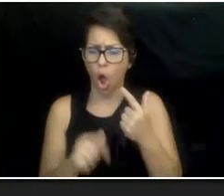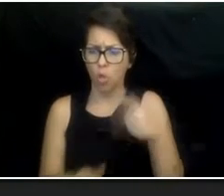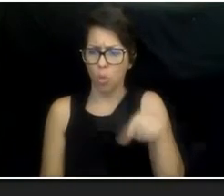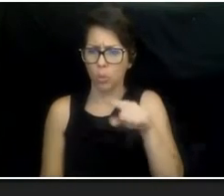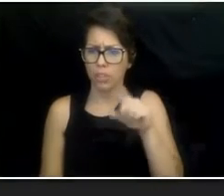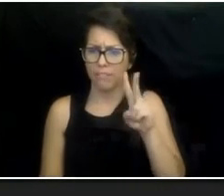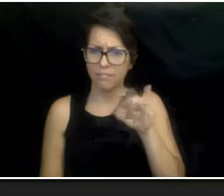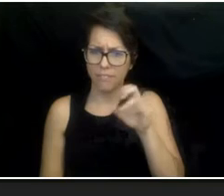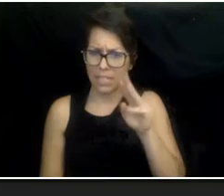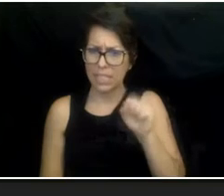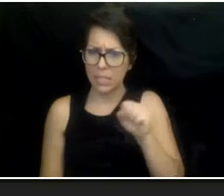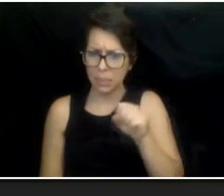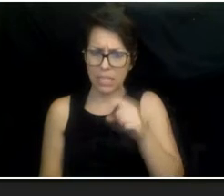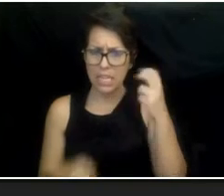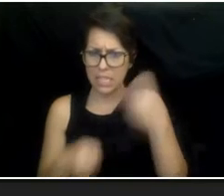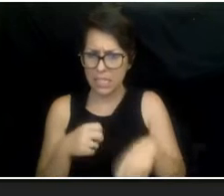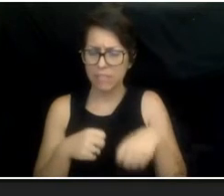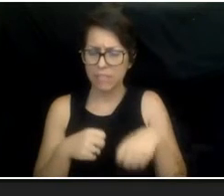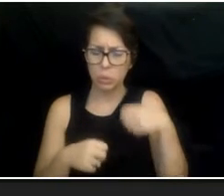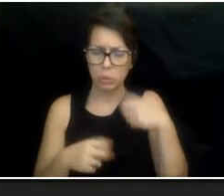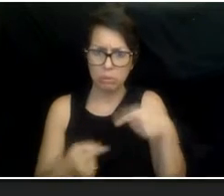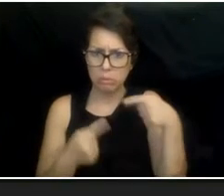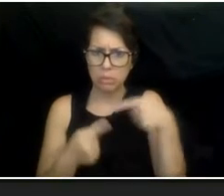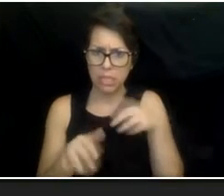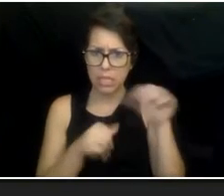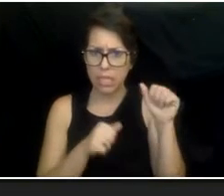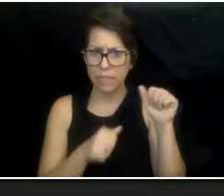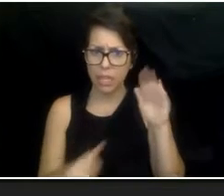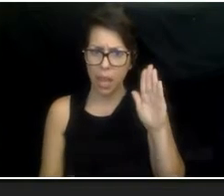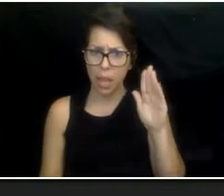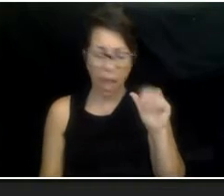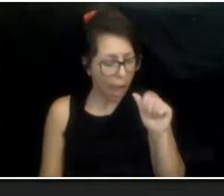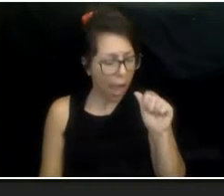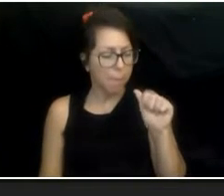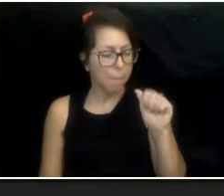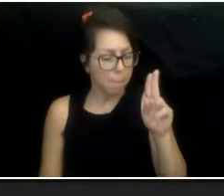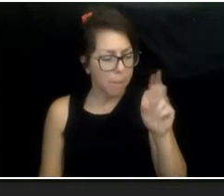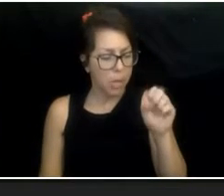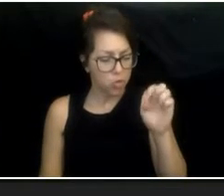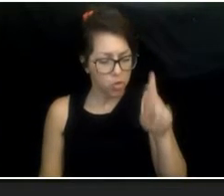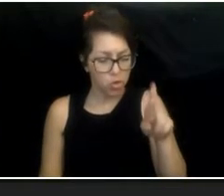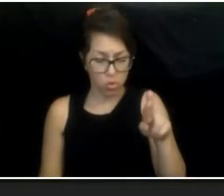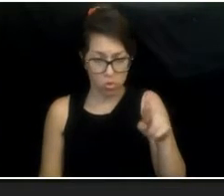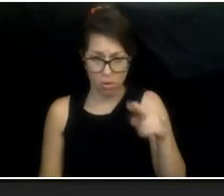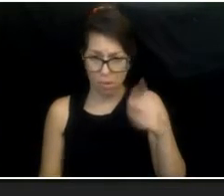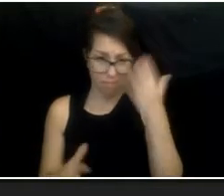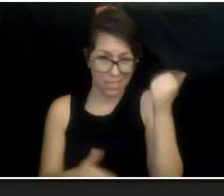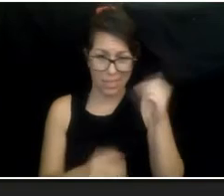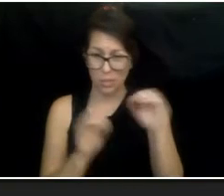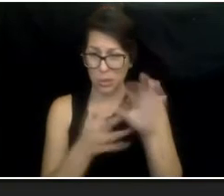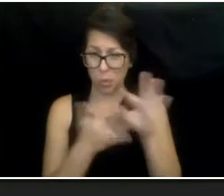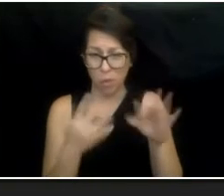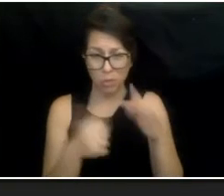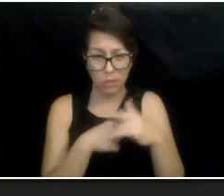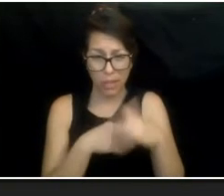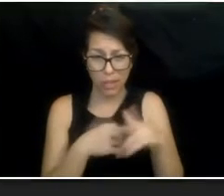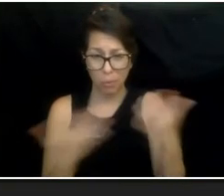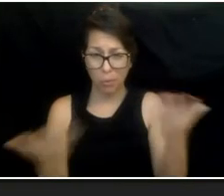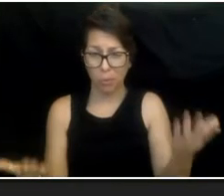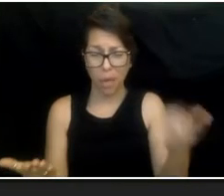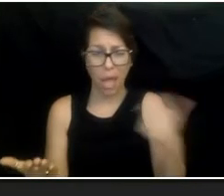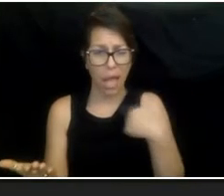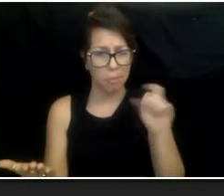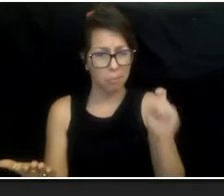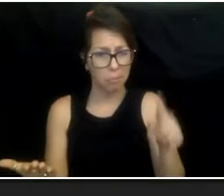spaces and other things like that that now make it easier because the challenge prior to covid was that the